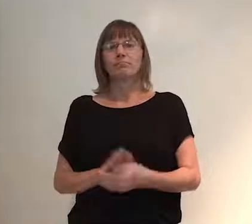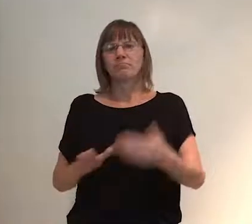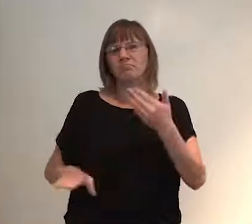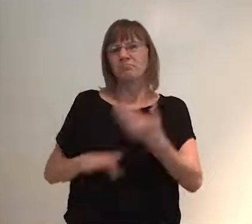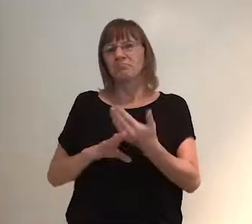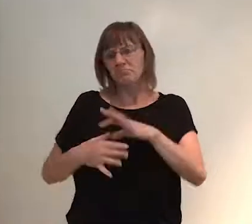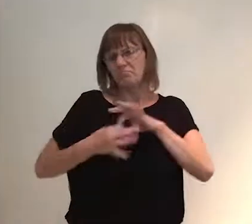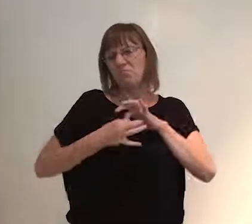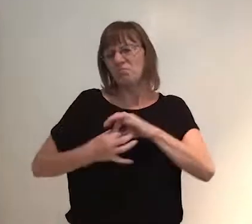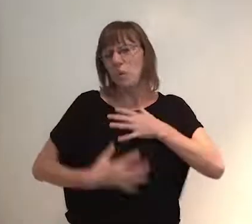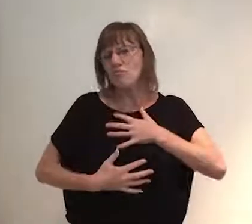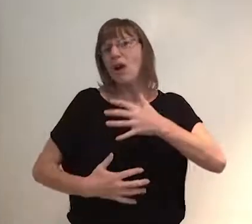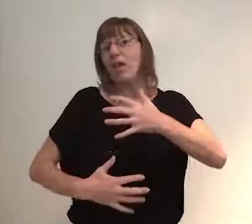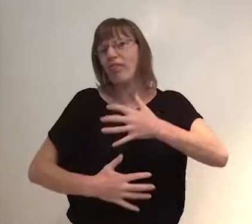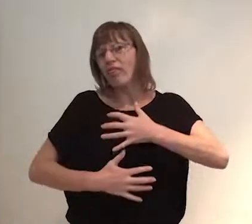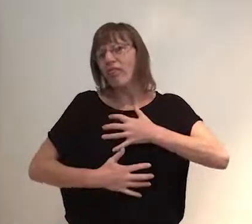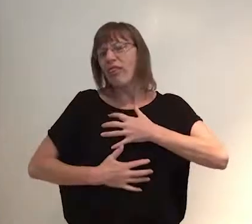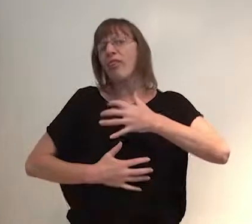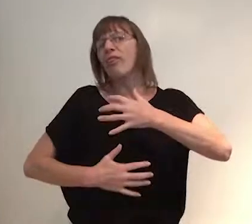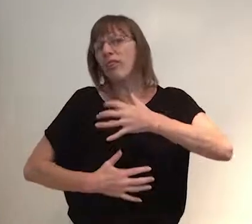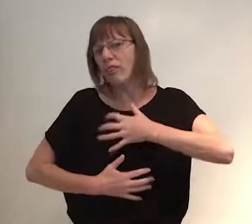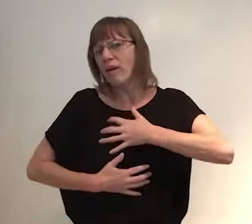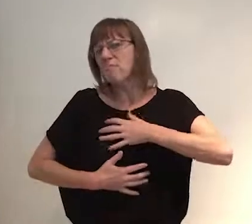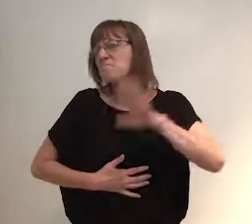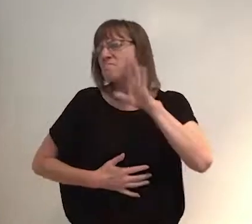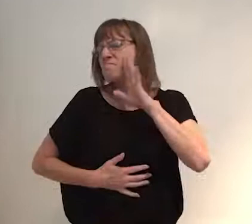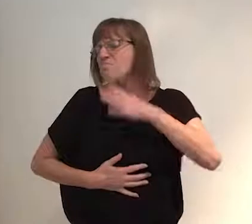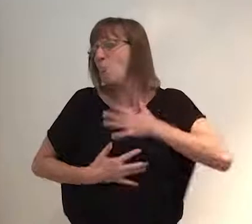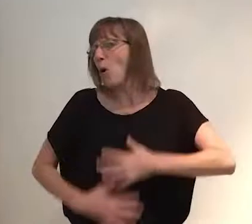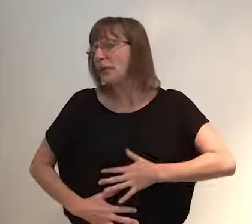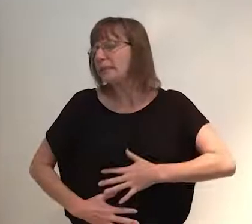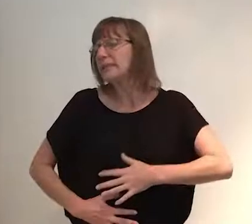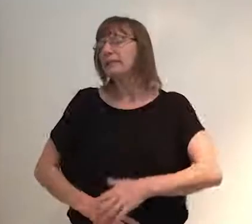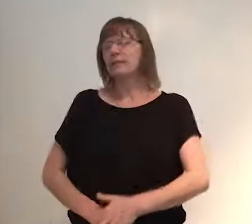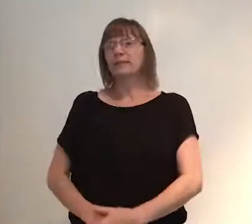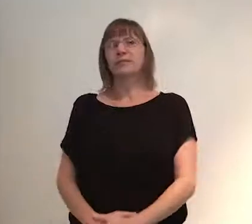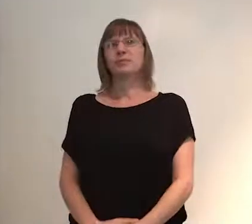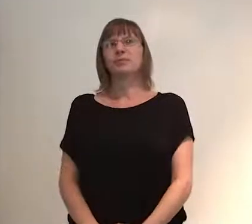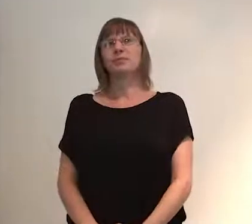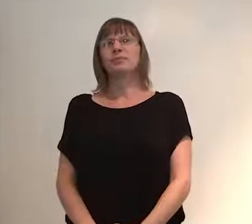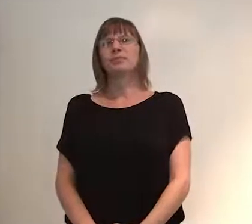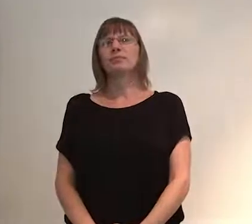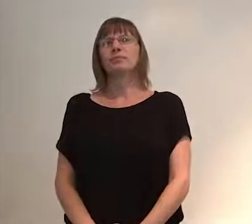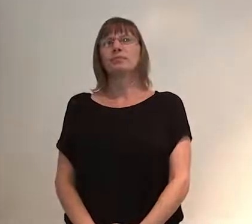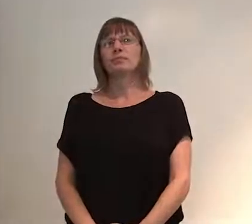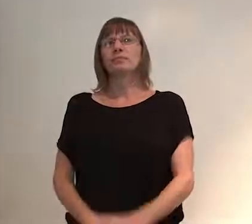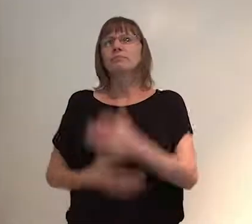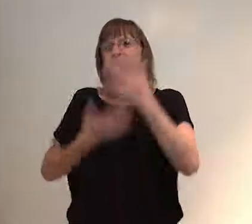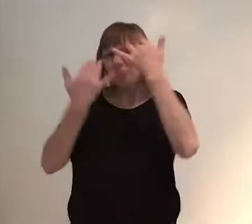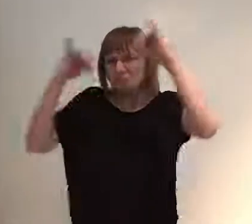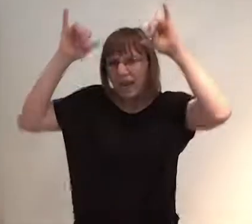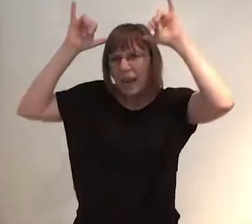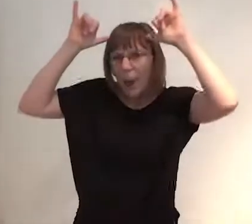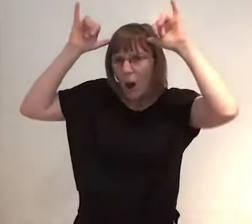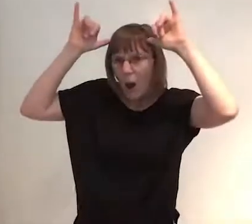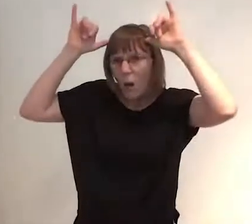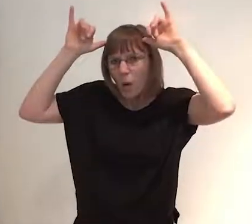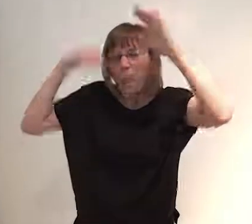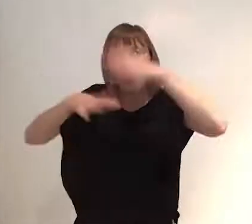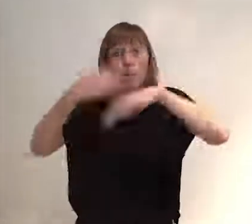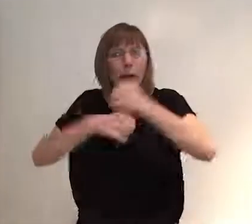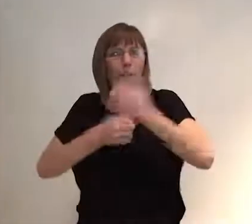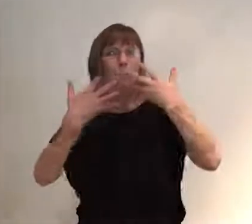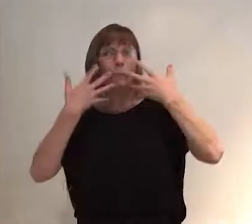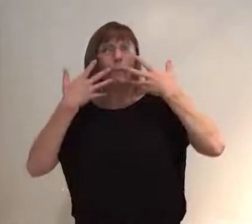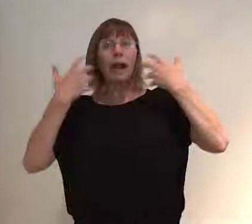Working with the breath. So the breath leads us through our yoga practice and leads us from cow pose, and